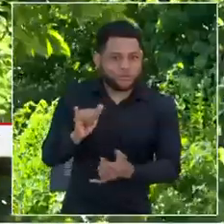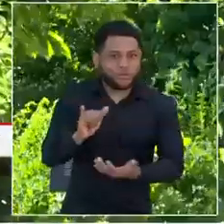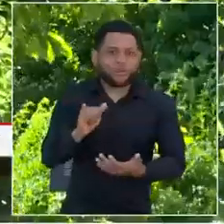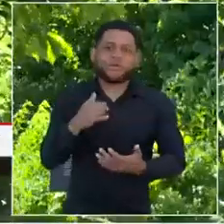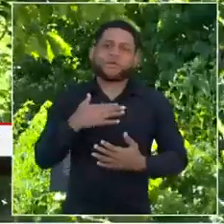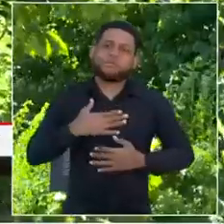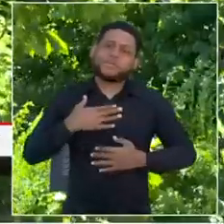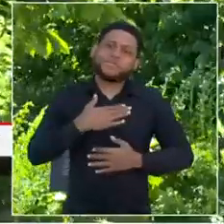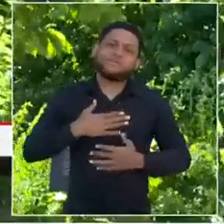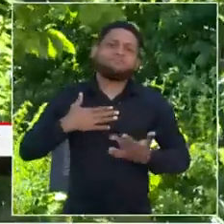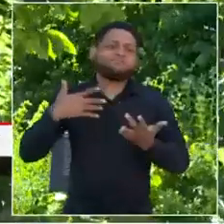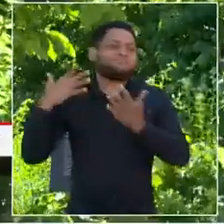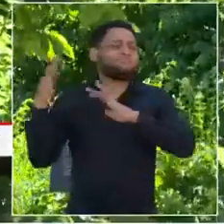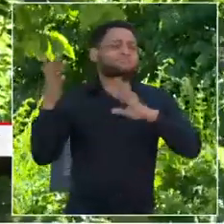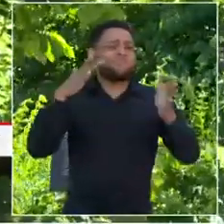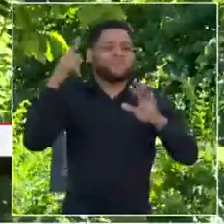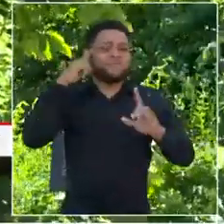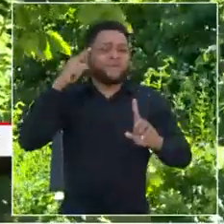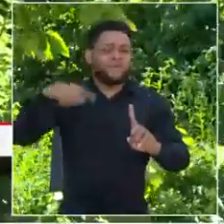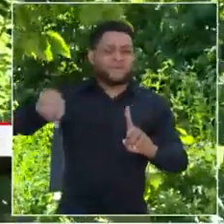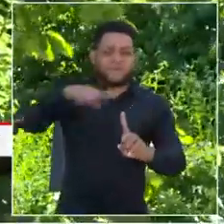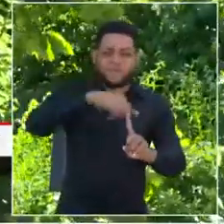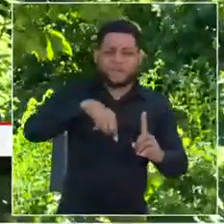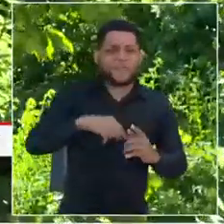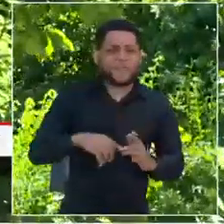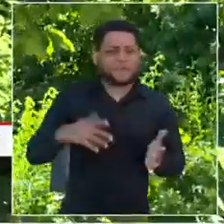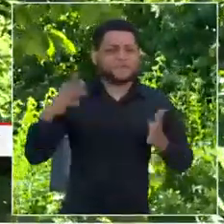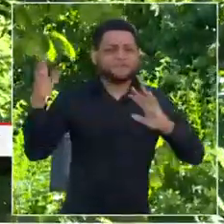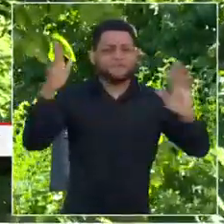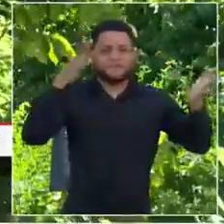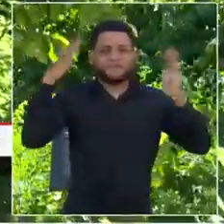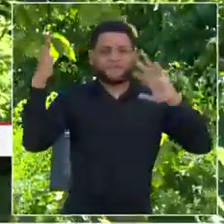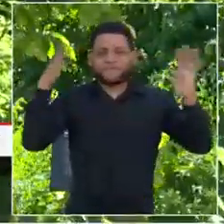applause to all of our partners.